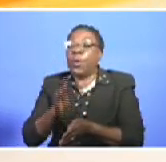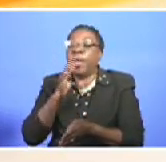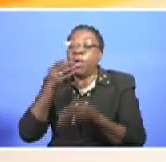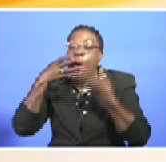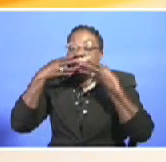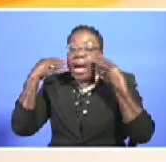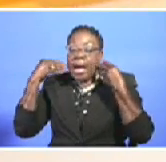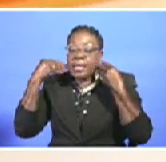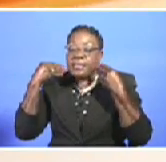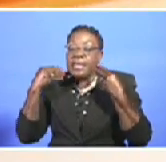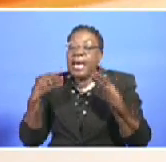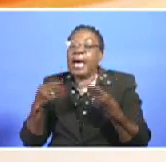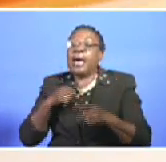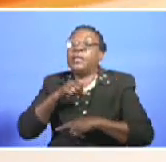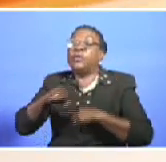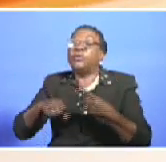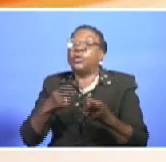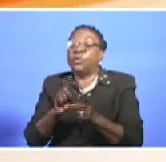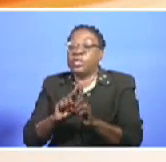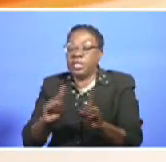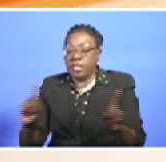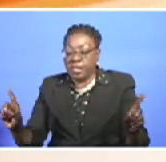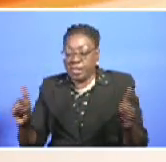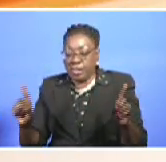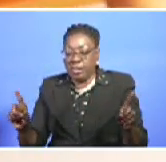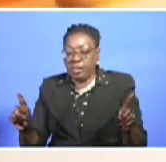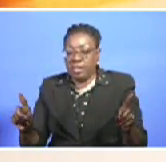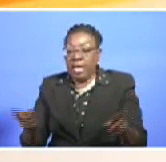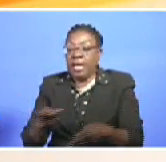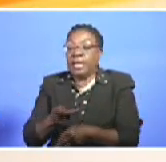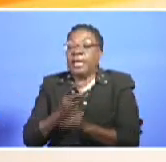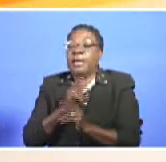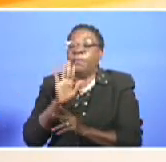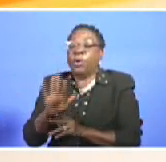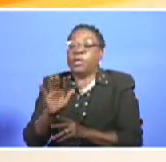go a long way in keeping yourselves and our beloved Bahamalands safe.